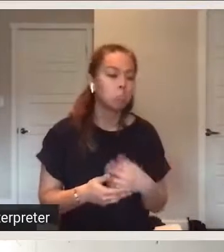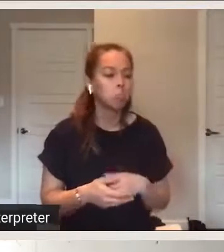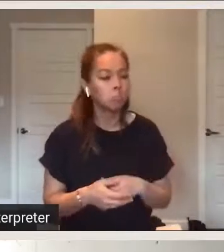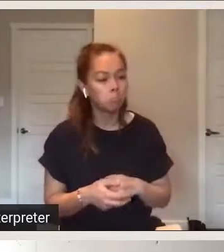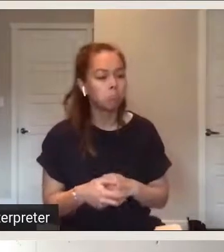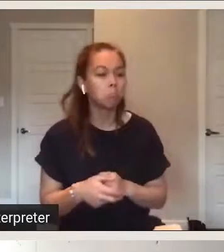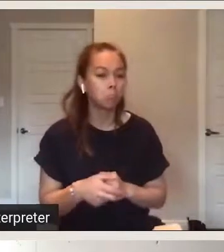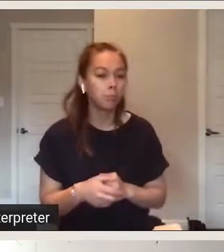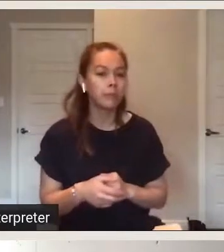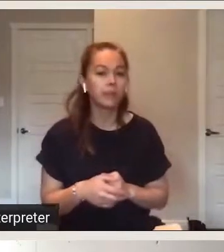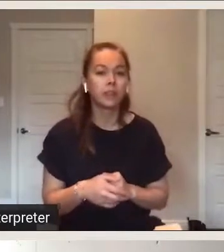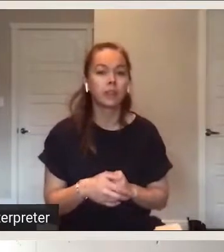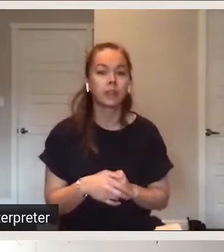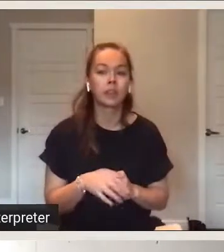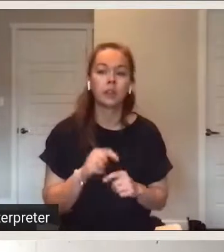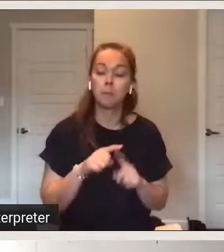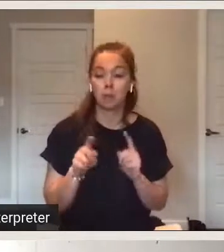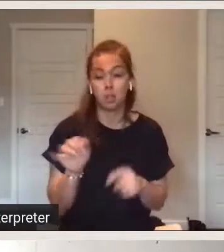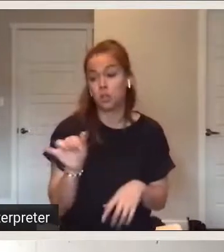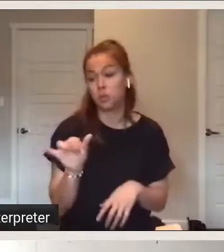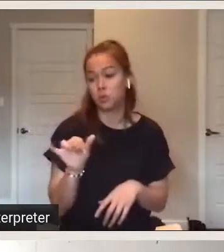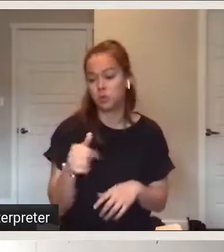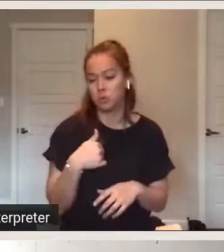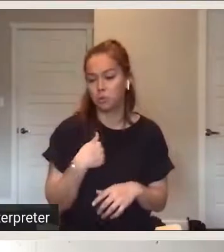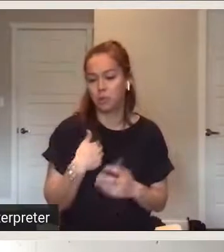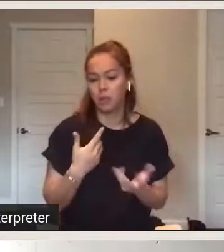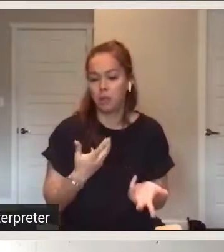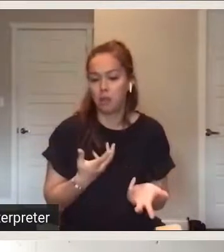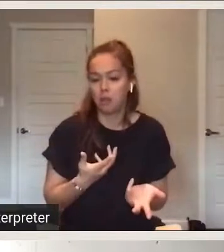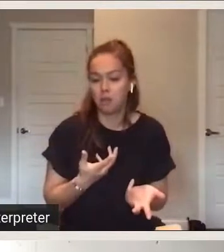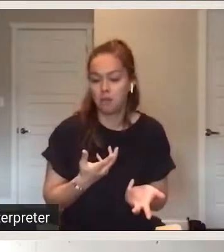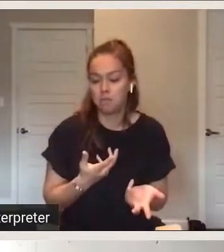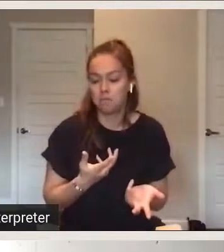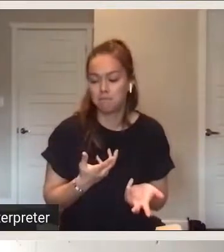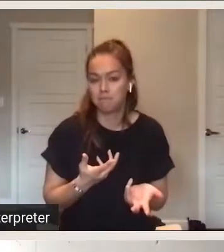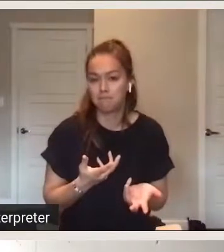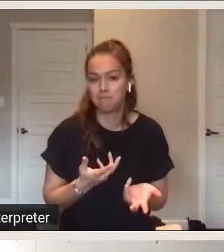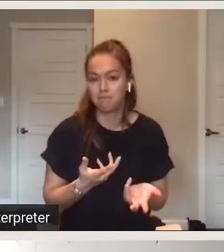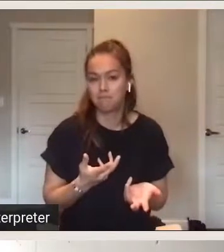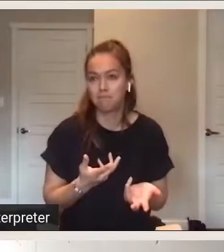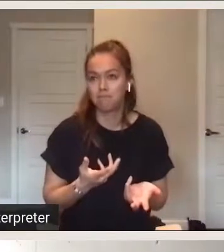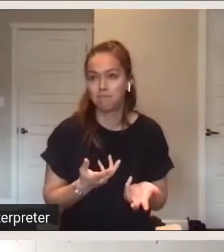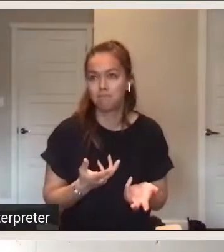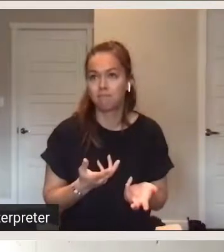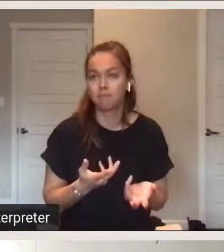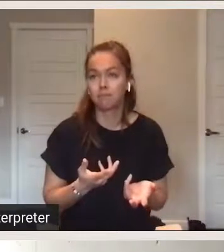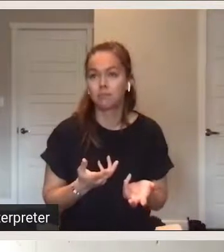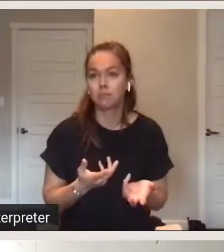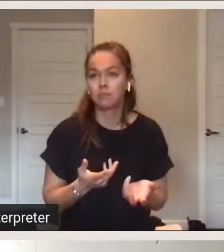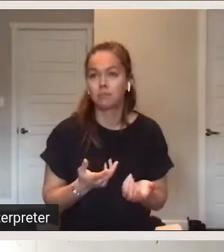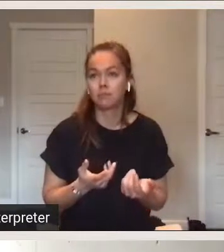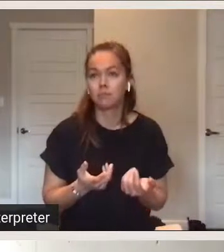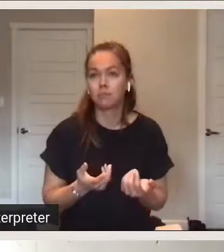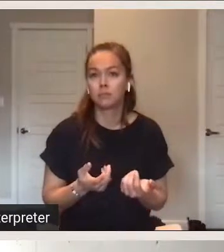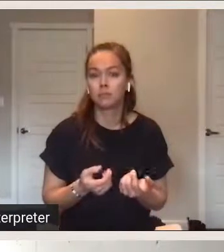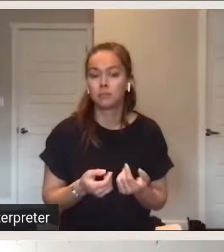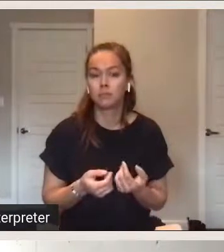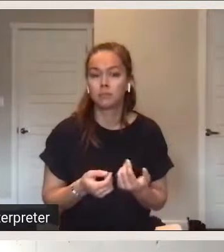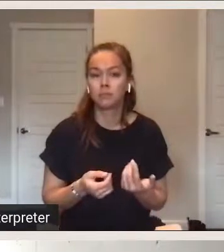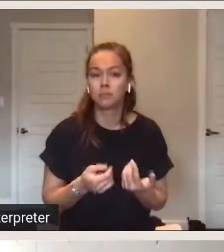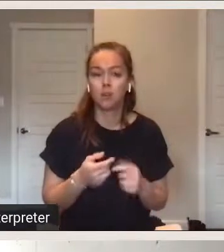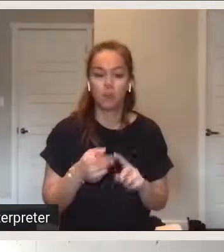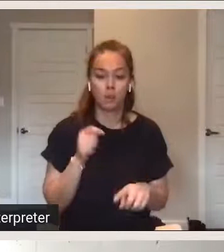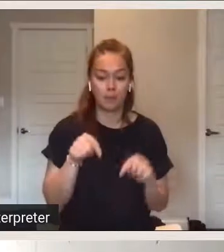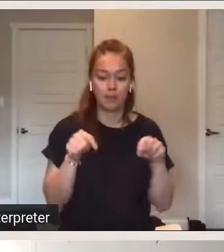then, but yeah, I guess it was also just to sort of also ground myself as from this